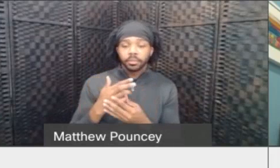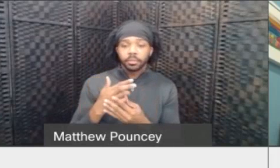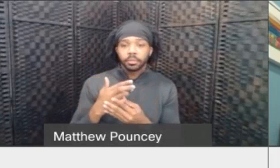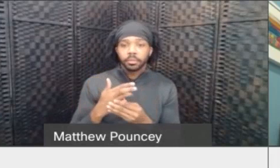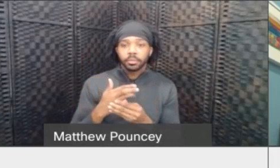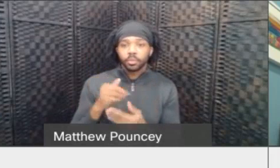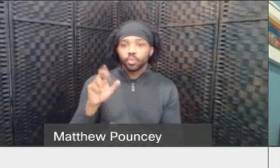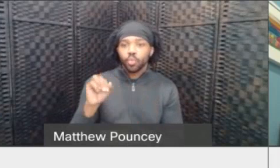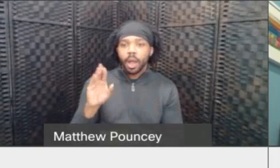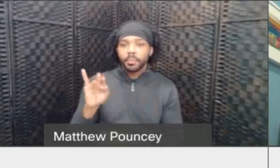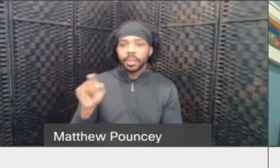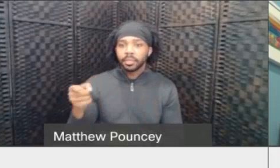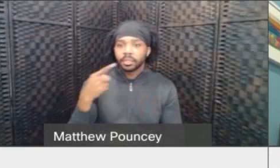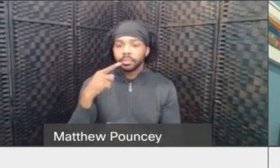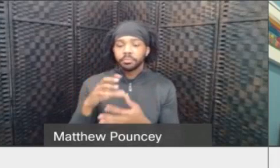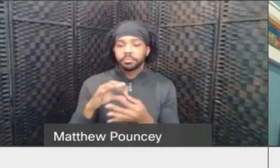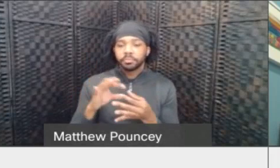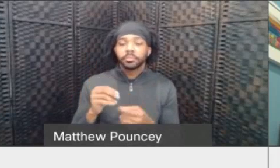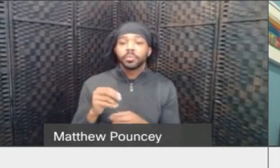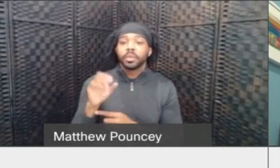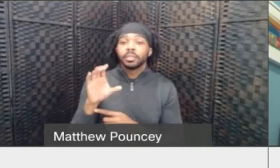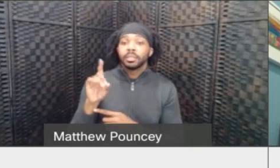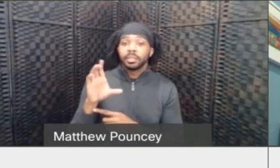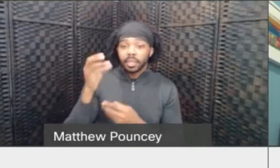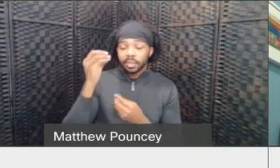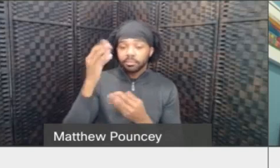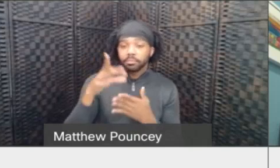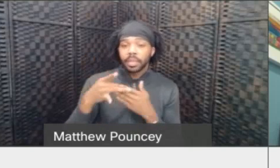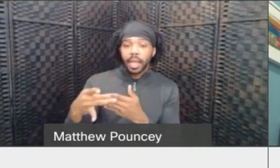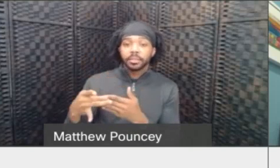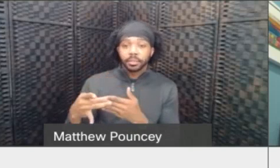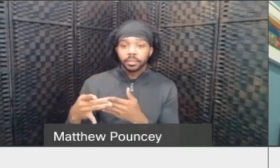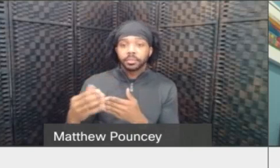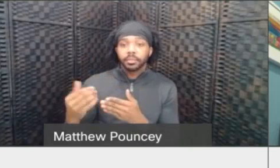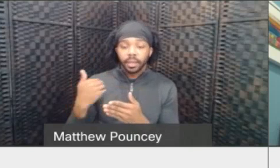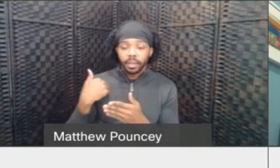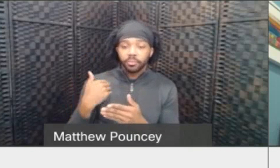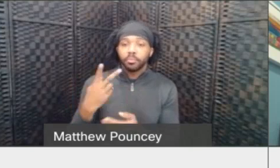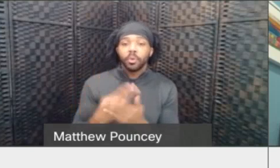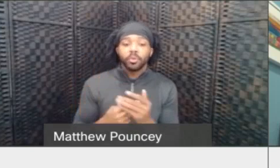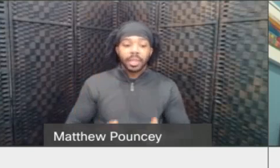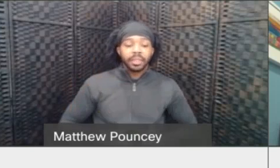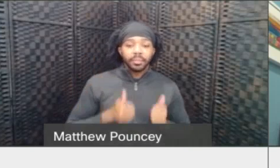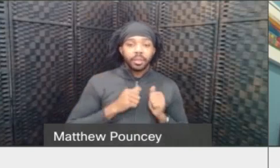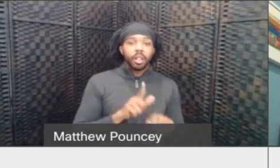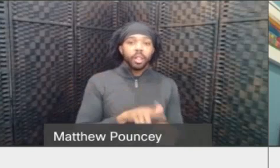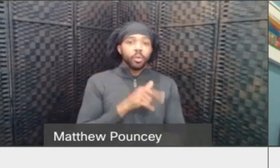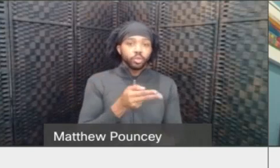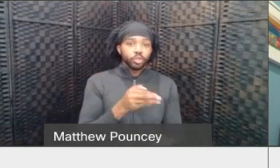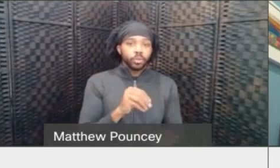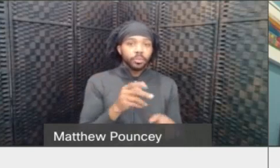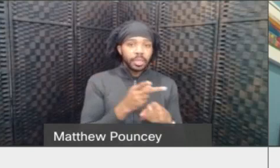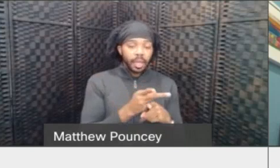Robin Shafford is sharing, includes recommendations for boosters based on both living in long-term care as well as underlying